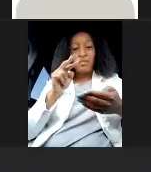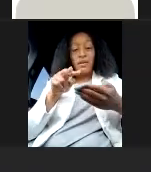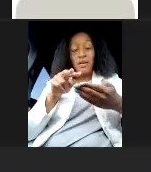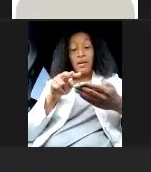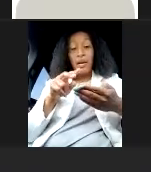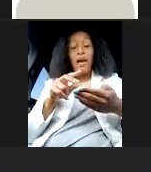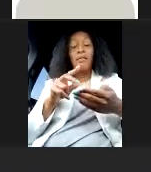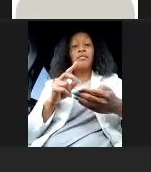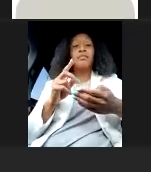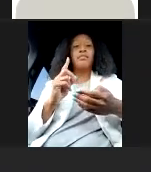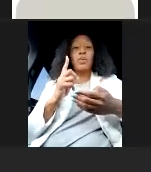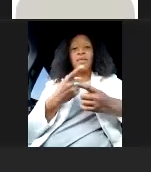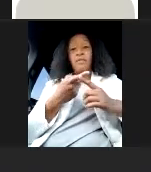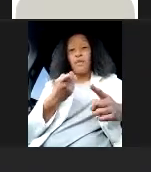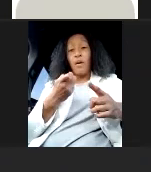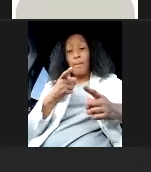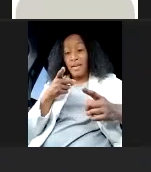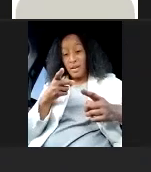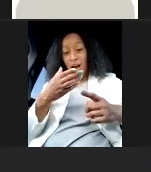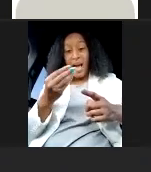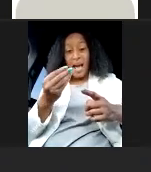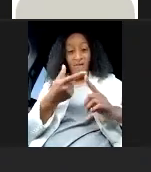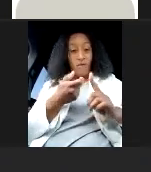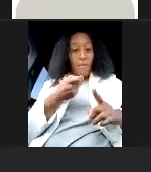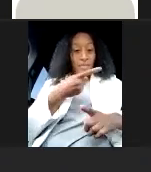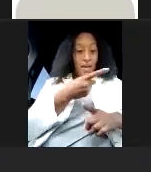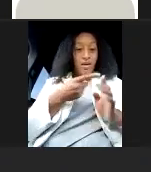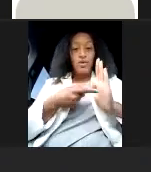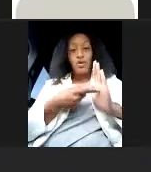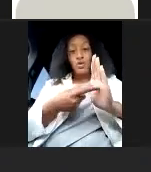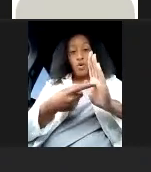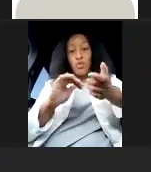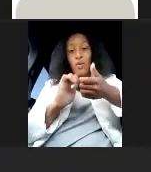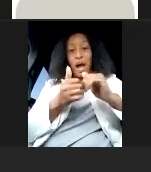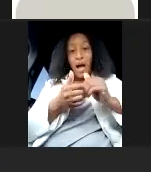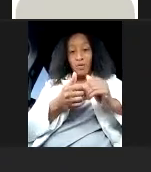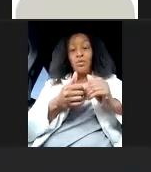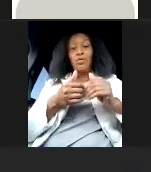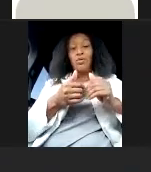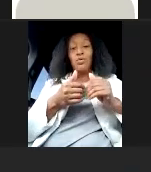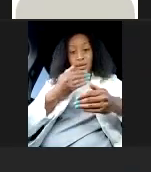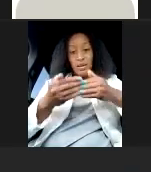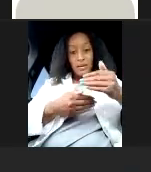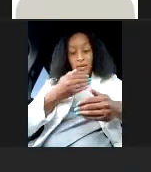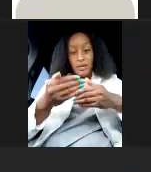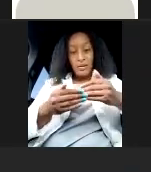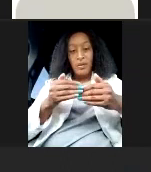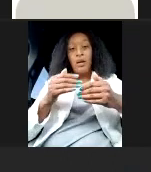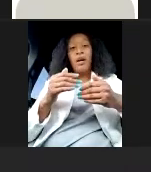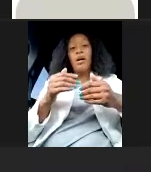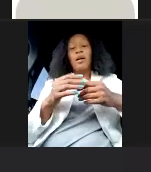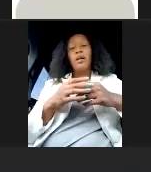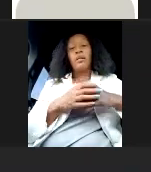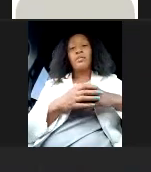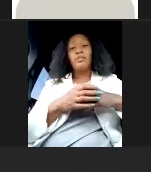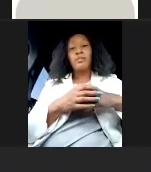here and from there, just to kind of show you what's there so that you can utilize it as you need to. Okay. So I'm